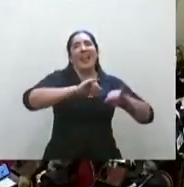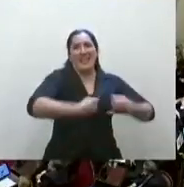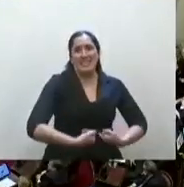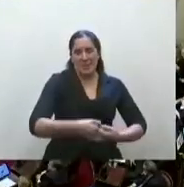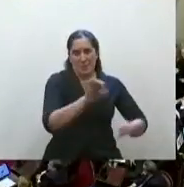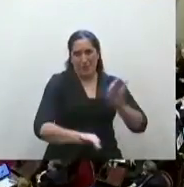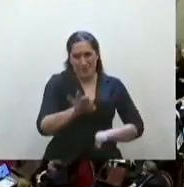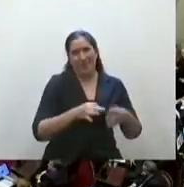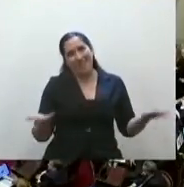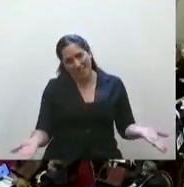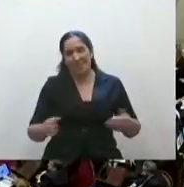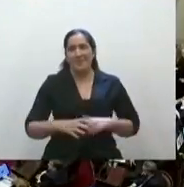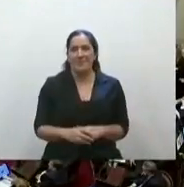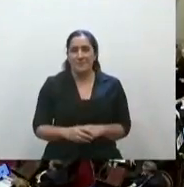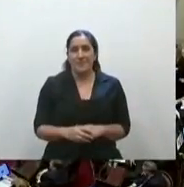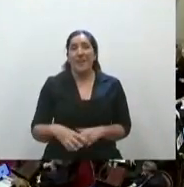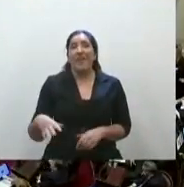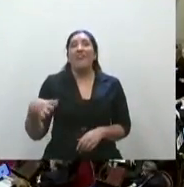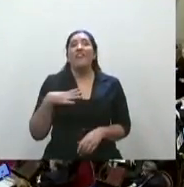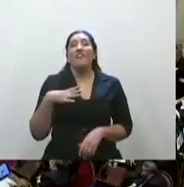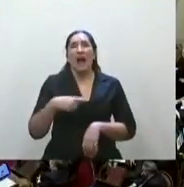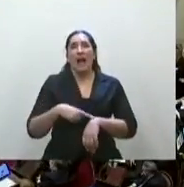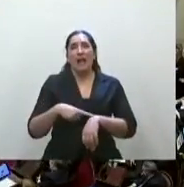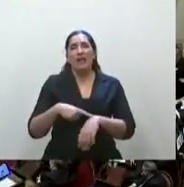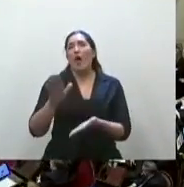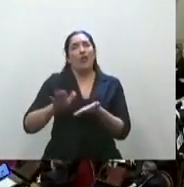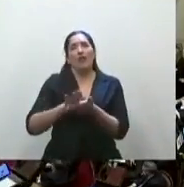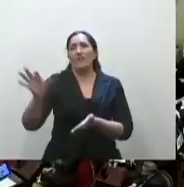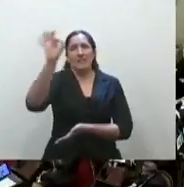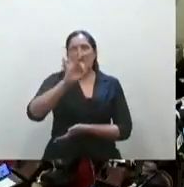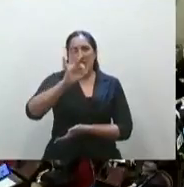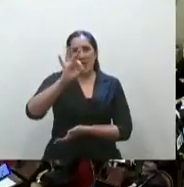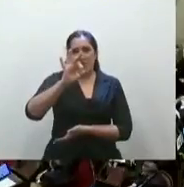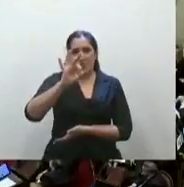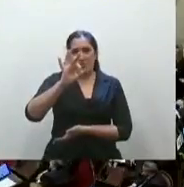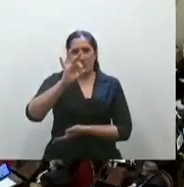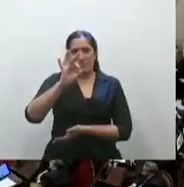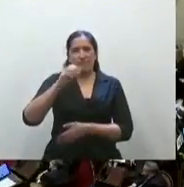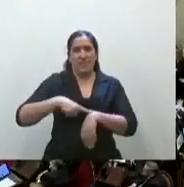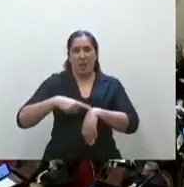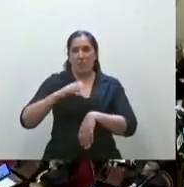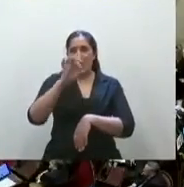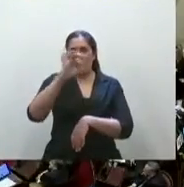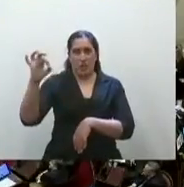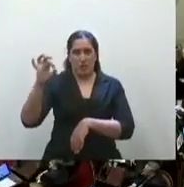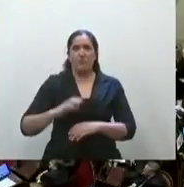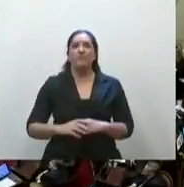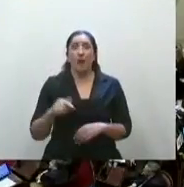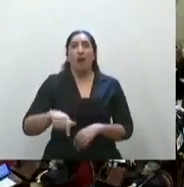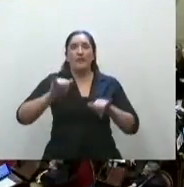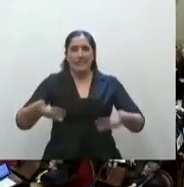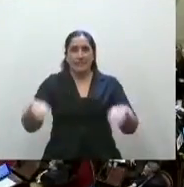After over 15 hours of debate, the vote was called just before 3 in the morning. Ahora sí, se vota. So now, let's